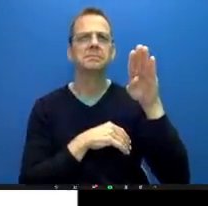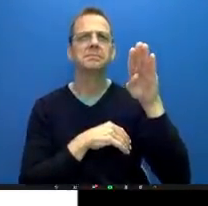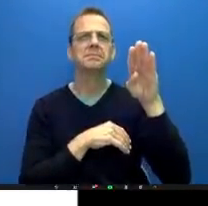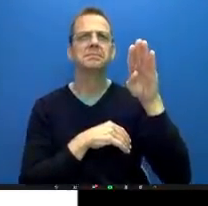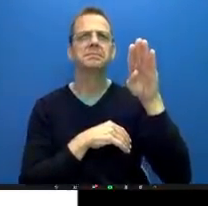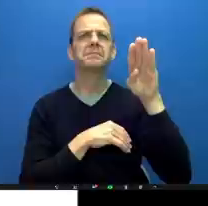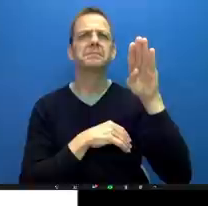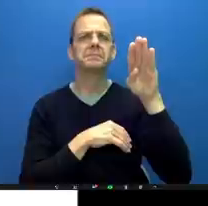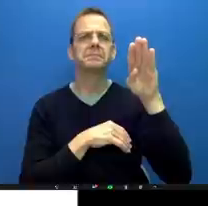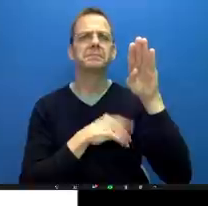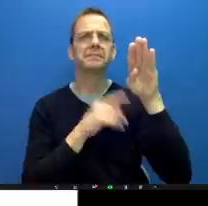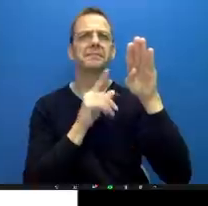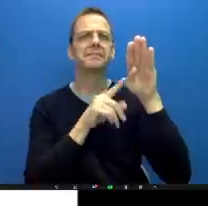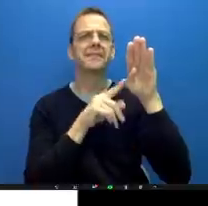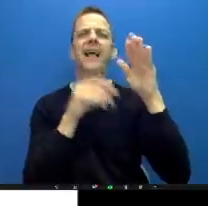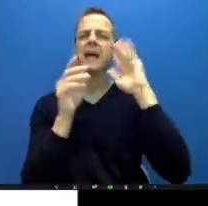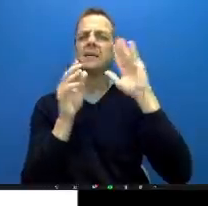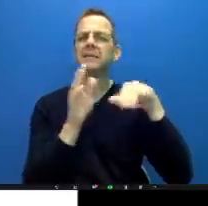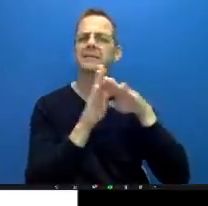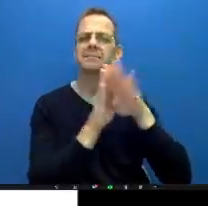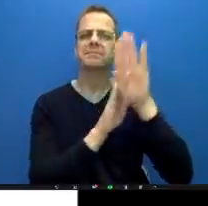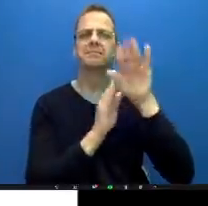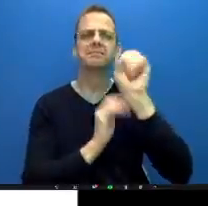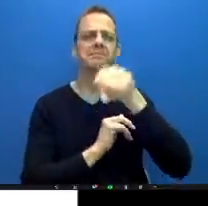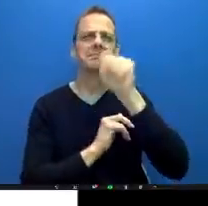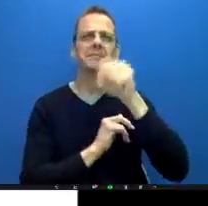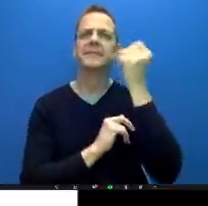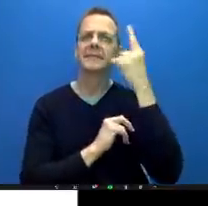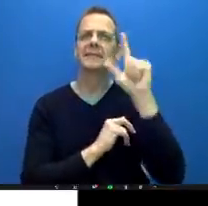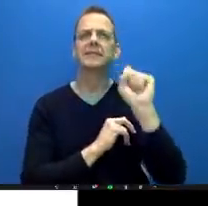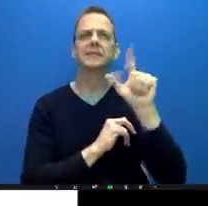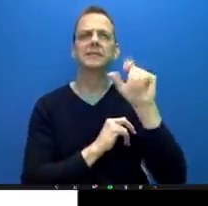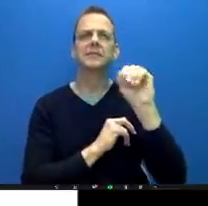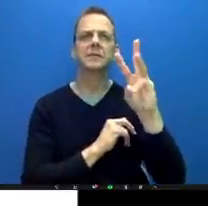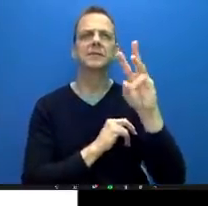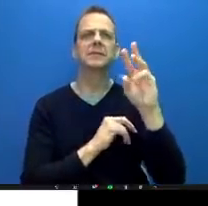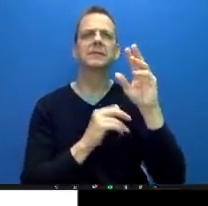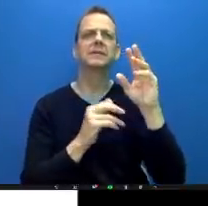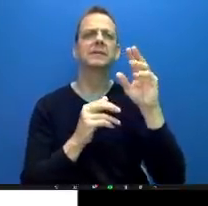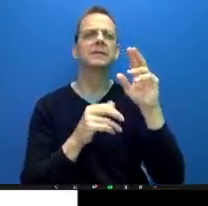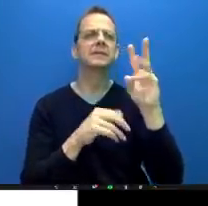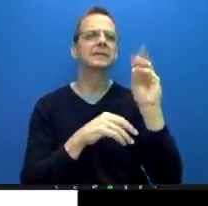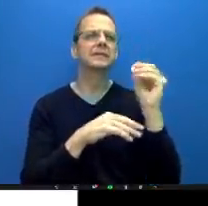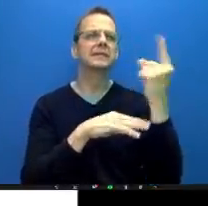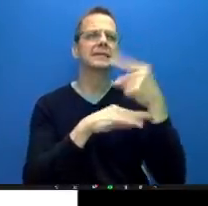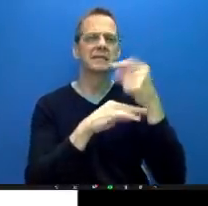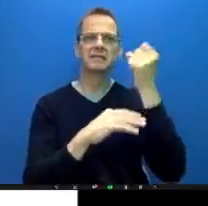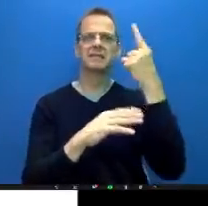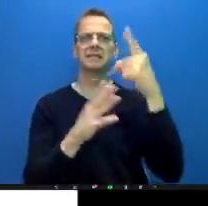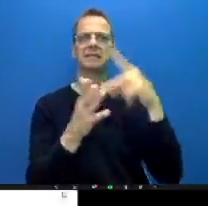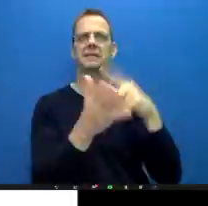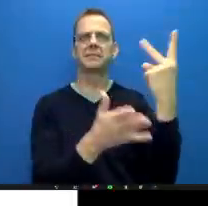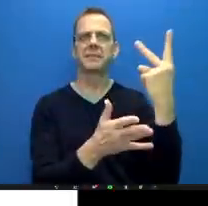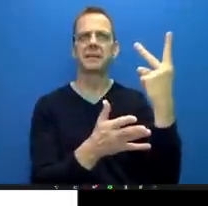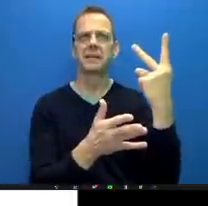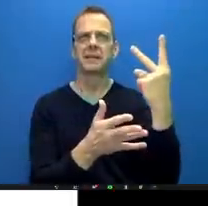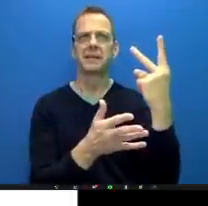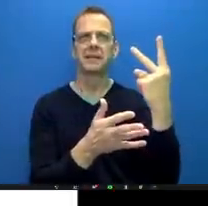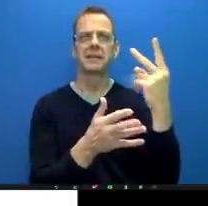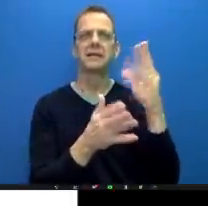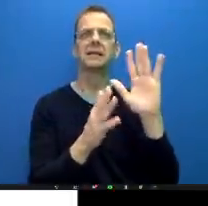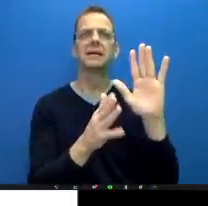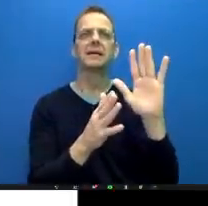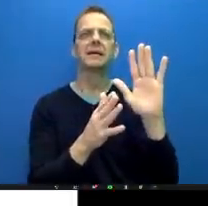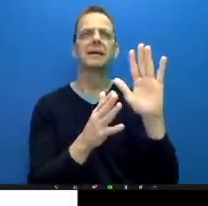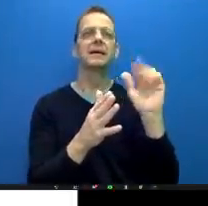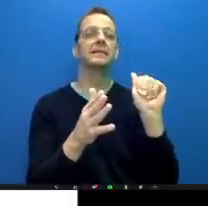And after then schools opened in September, on September 1st, 16 days later, the growth switched